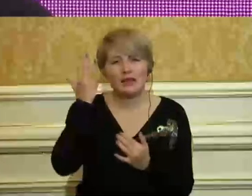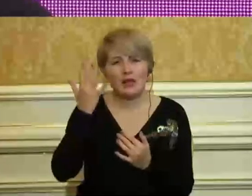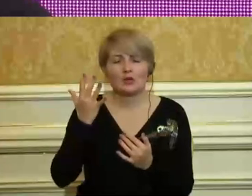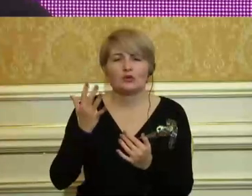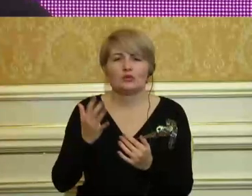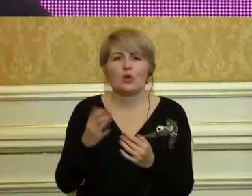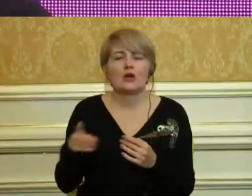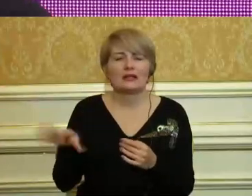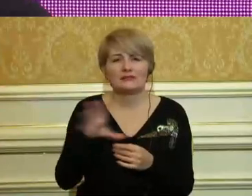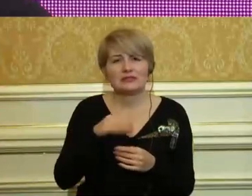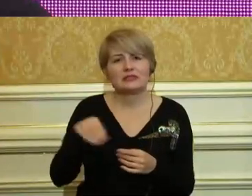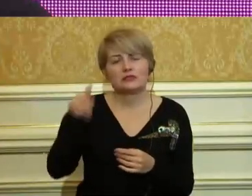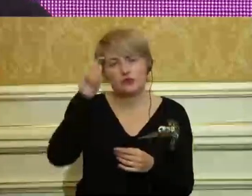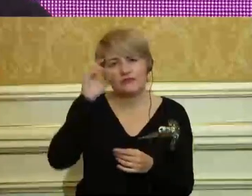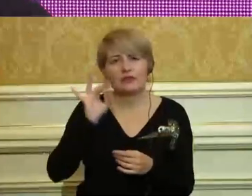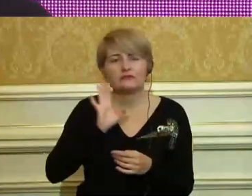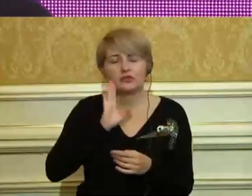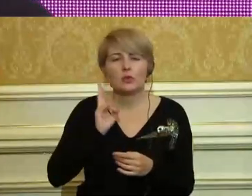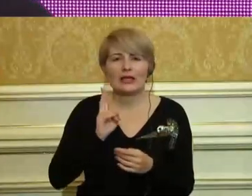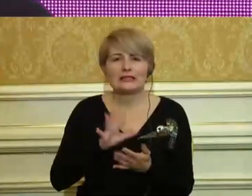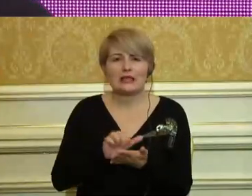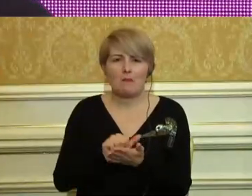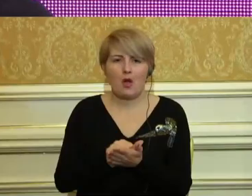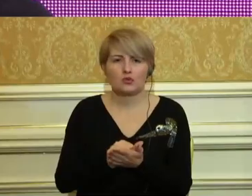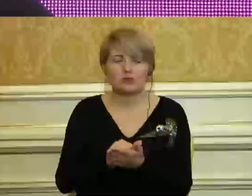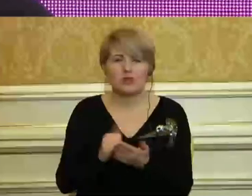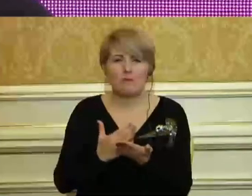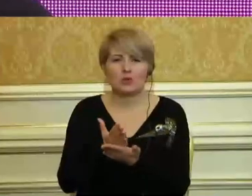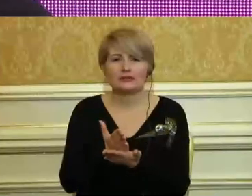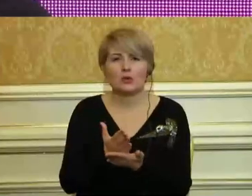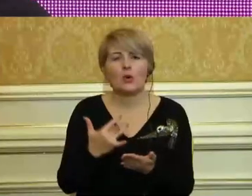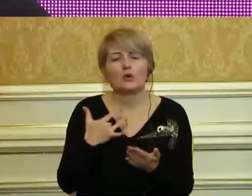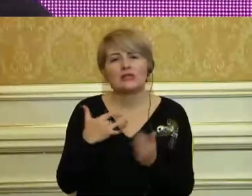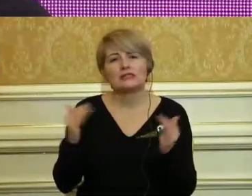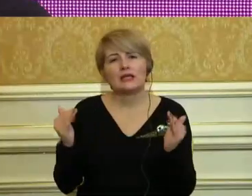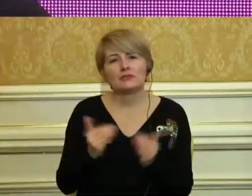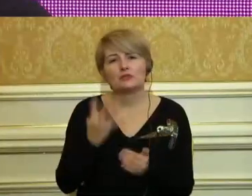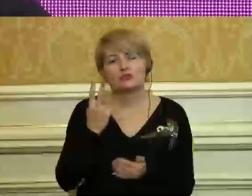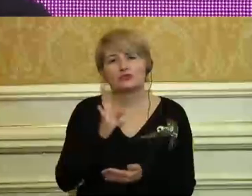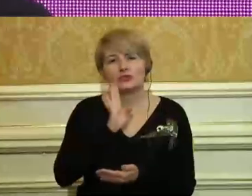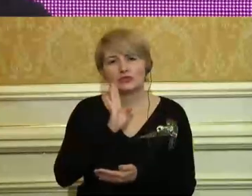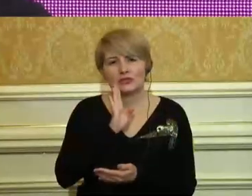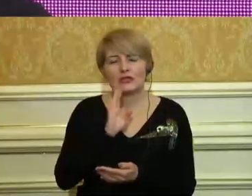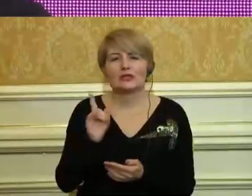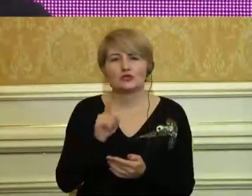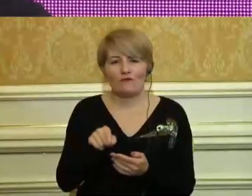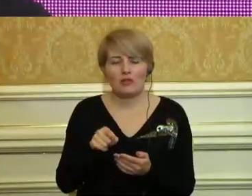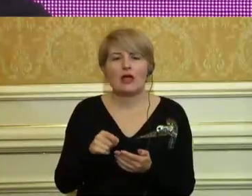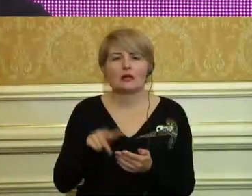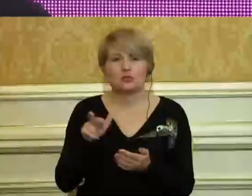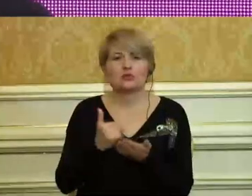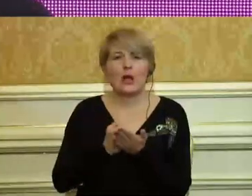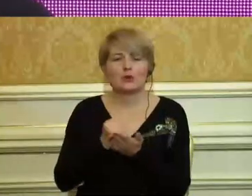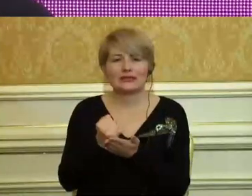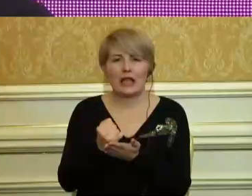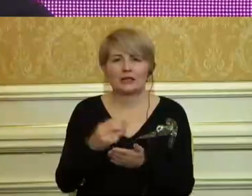ideology and the main principles for both women and men, those who are in the policy. and at least we have four women.